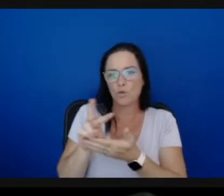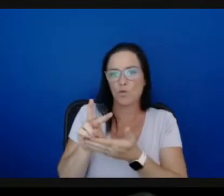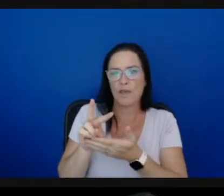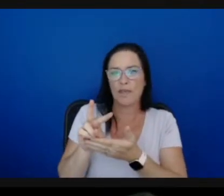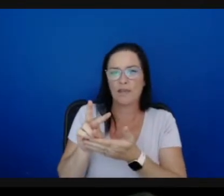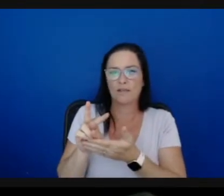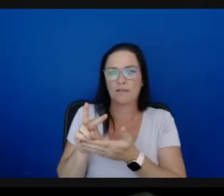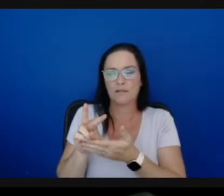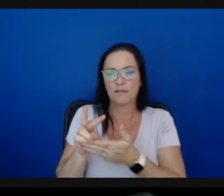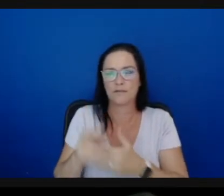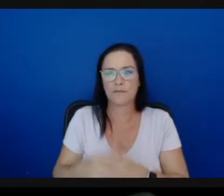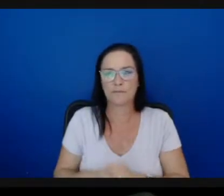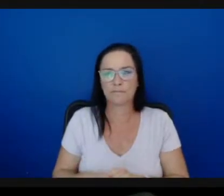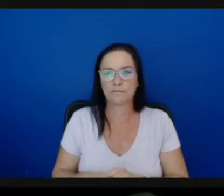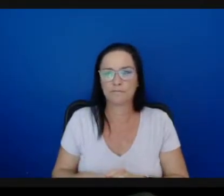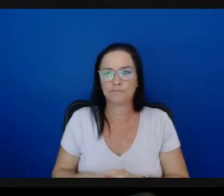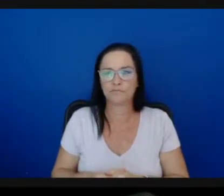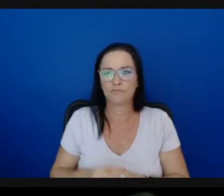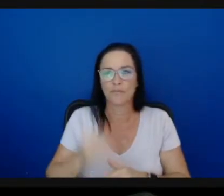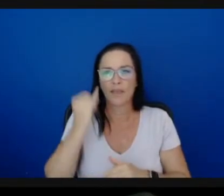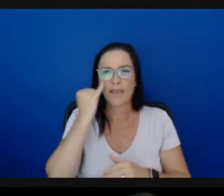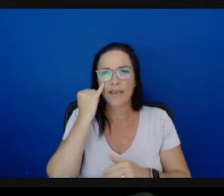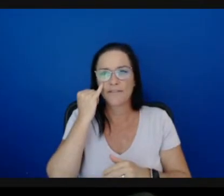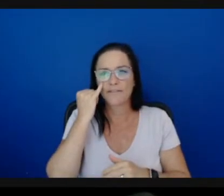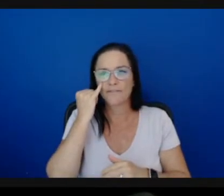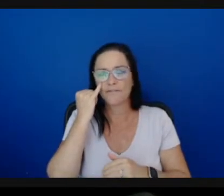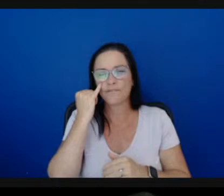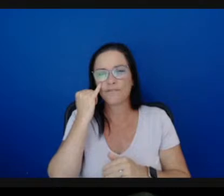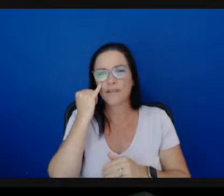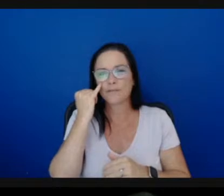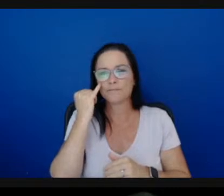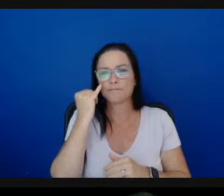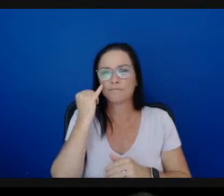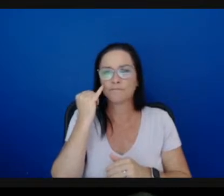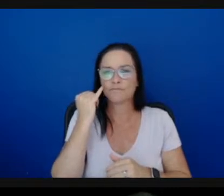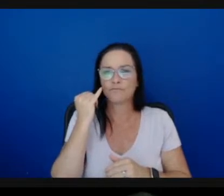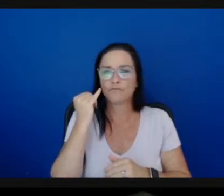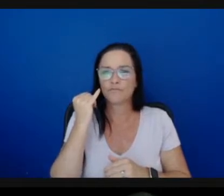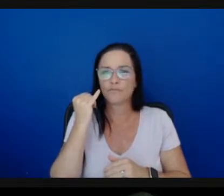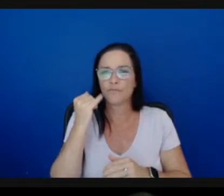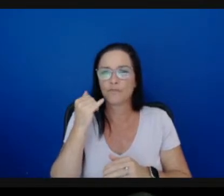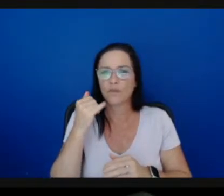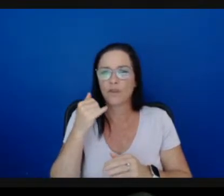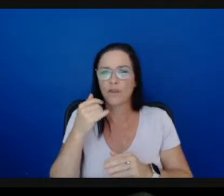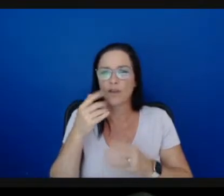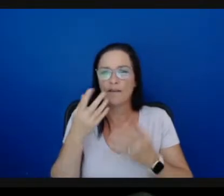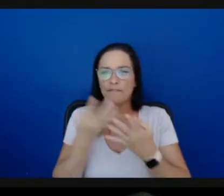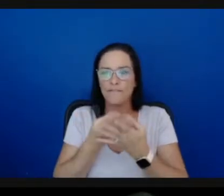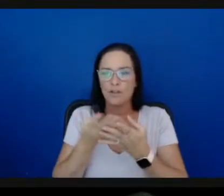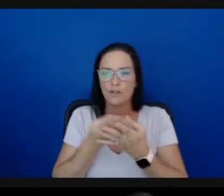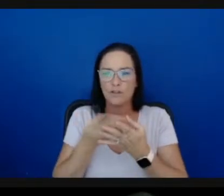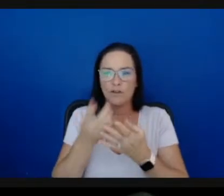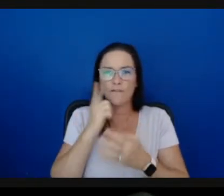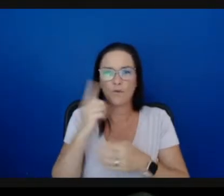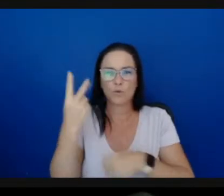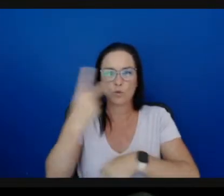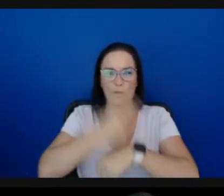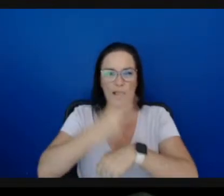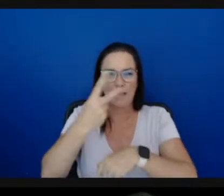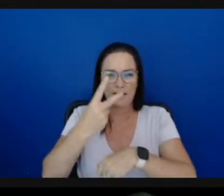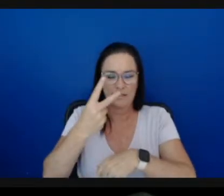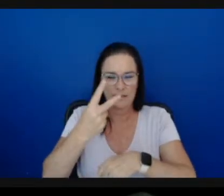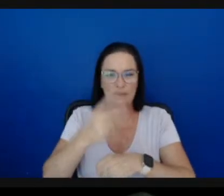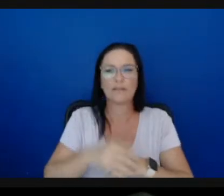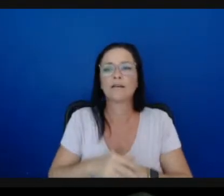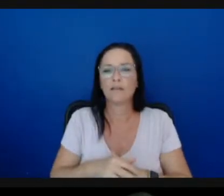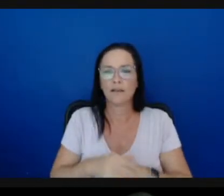here. If I come up to the earthquake filters, and let's do last 2 days only,